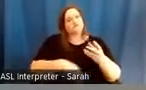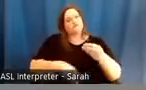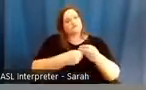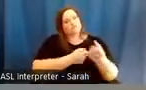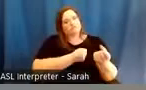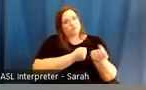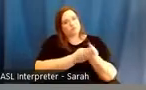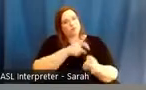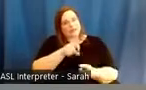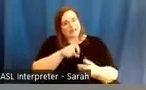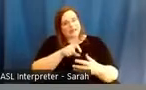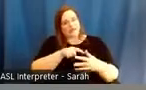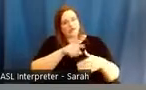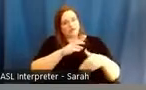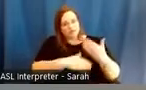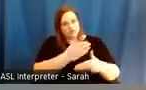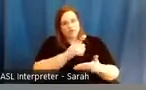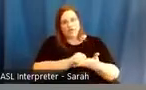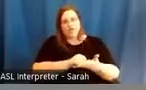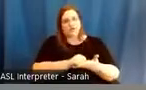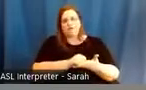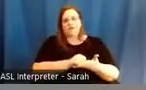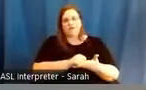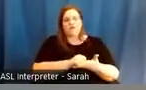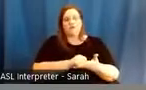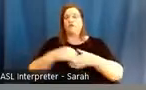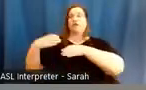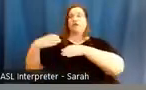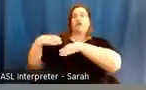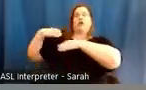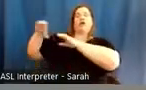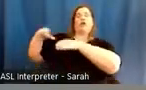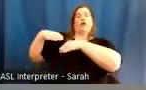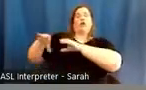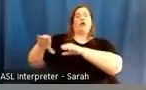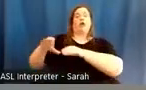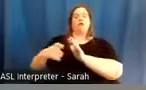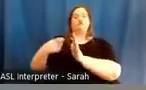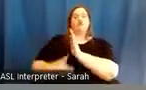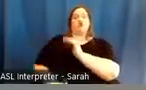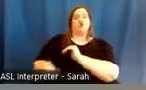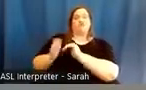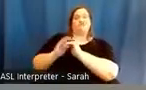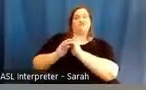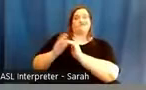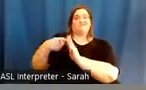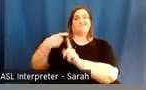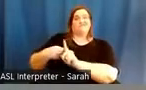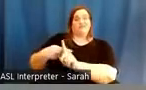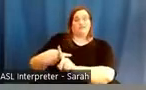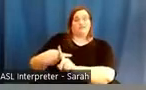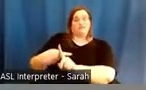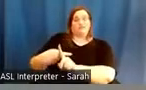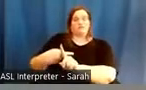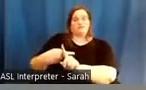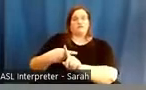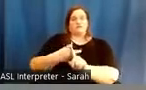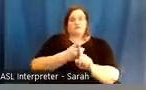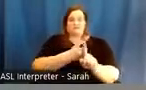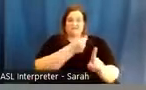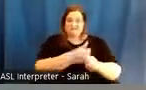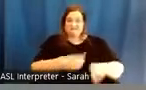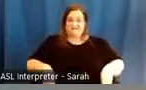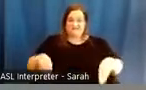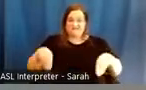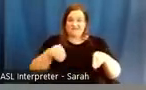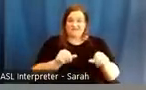that. They shouldn't be passing that on in higher rents, but yet those costs are going to be borne by them. And if they don't